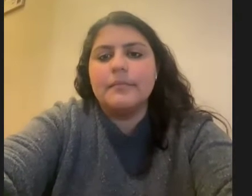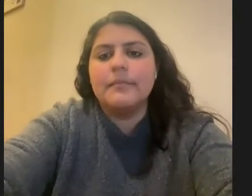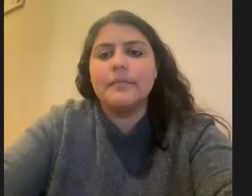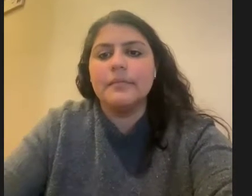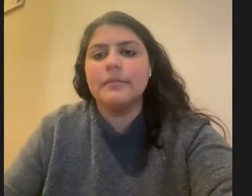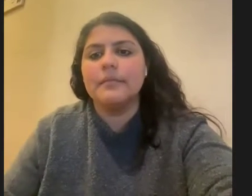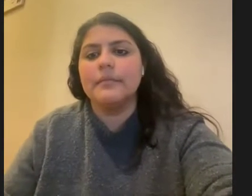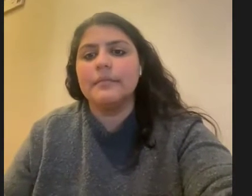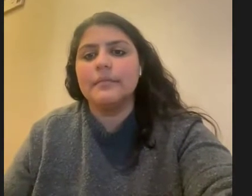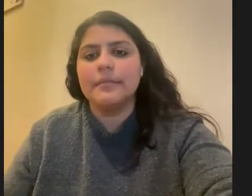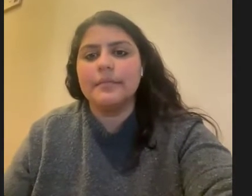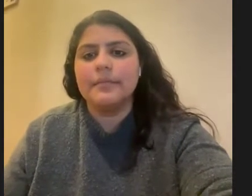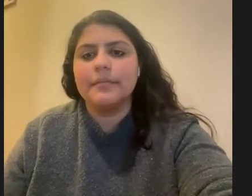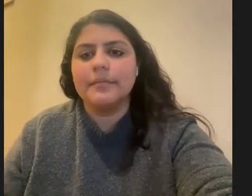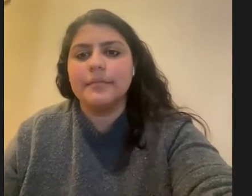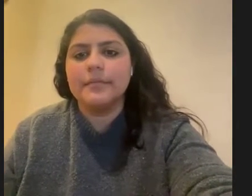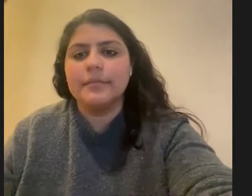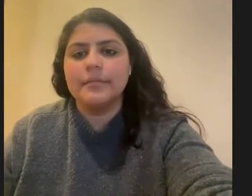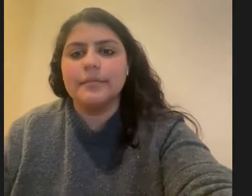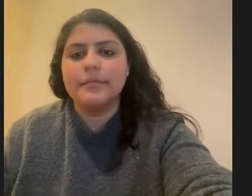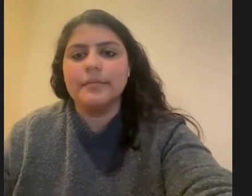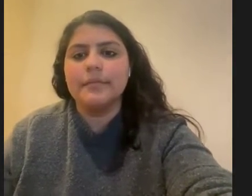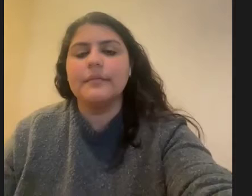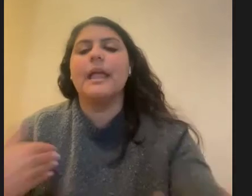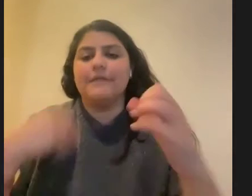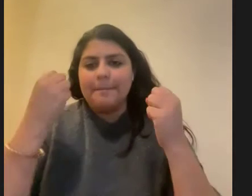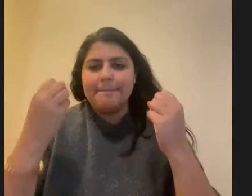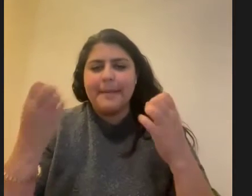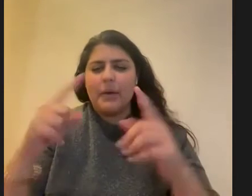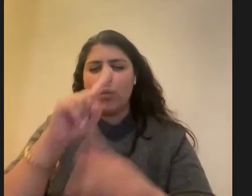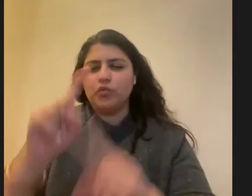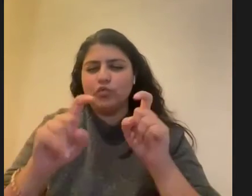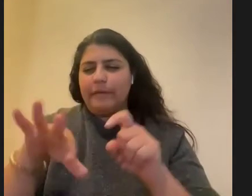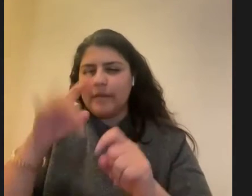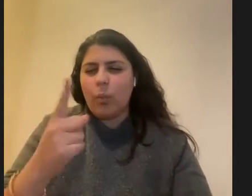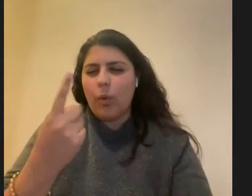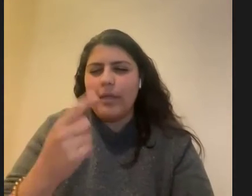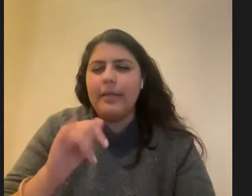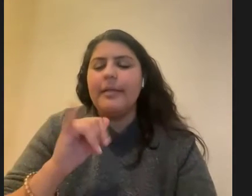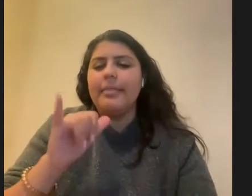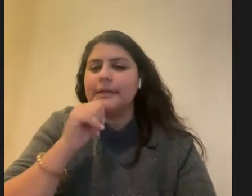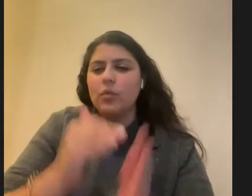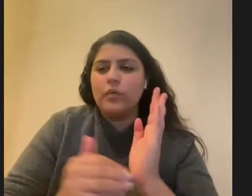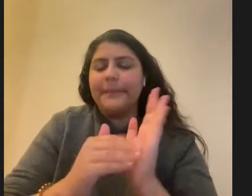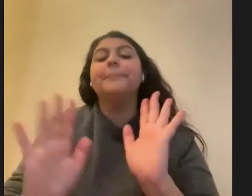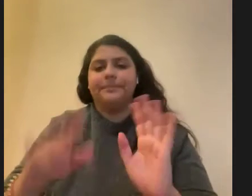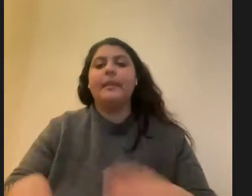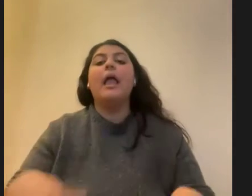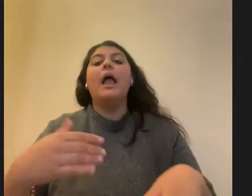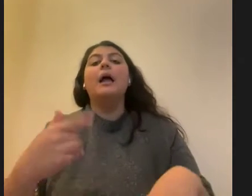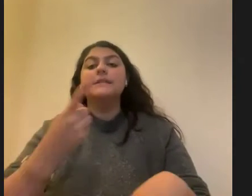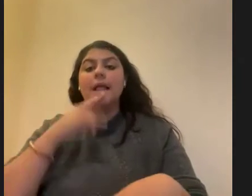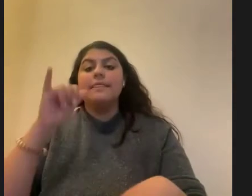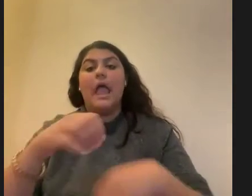Gosh, we have so many questions, and a lot of them are repeats. Looking for one that's not. Okay, so we've said that octopuses create